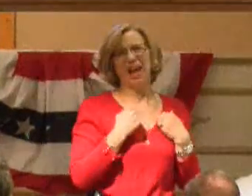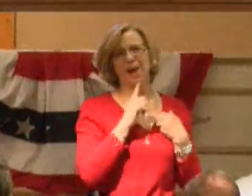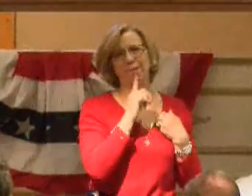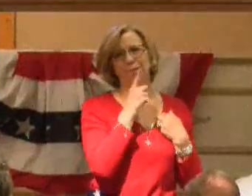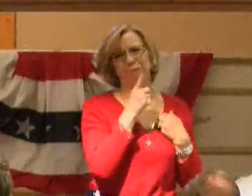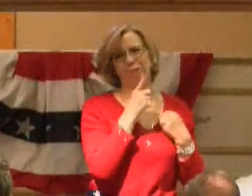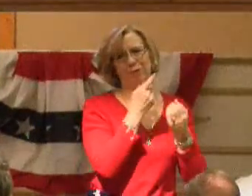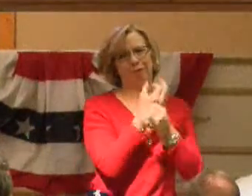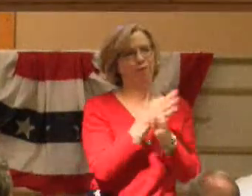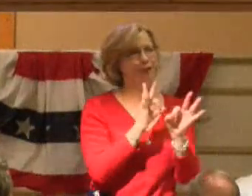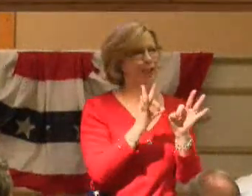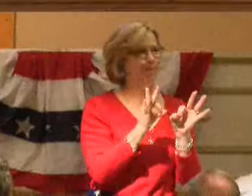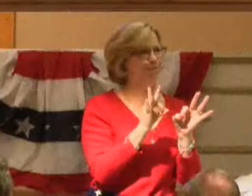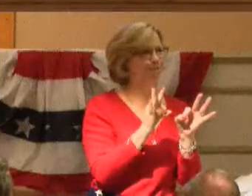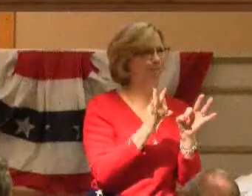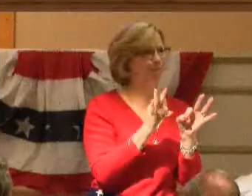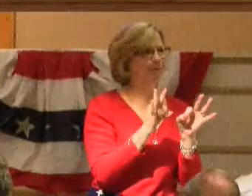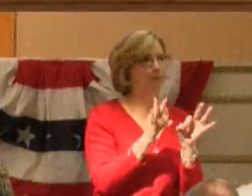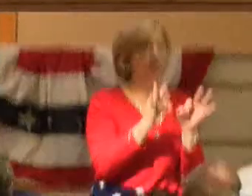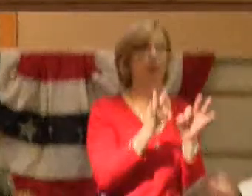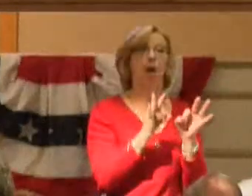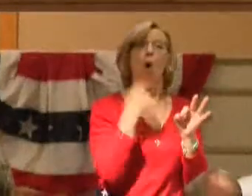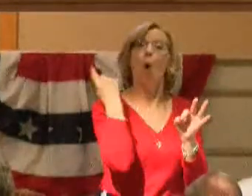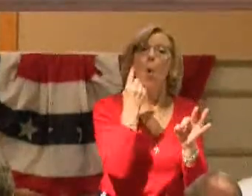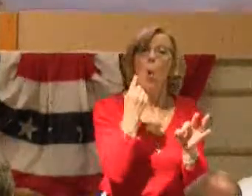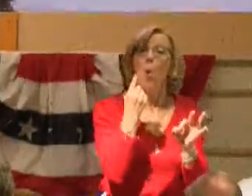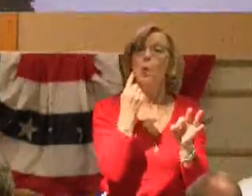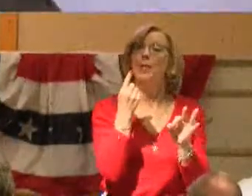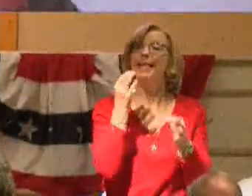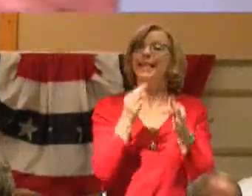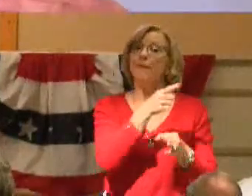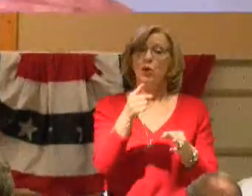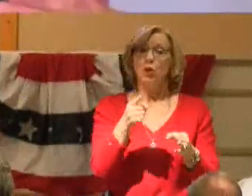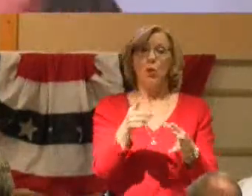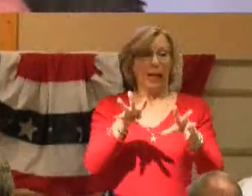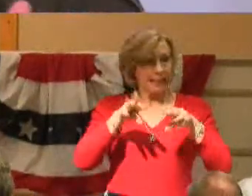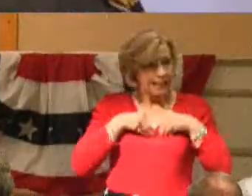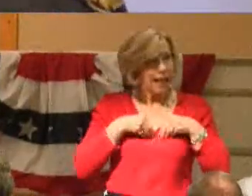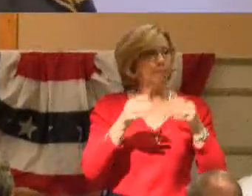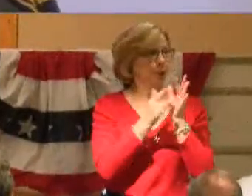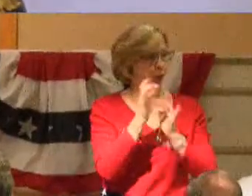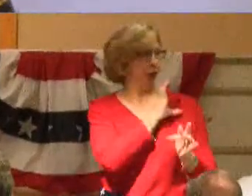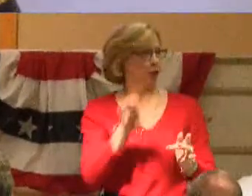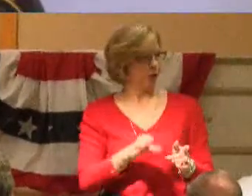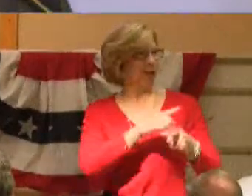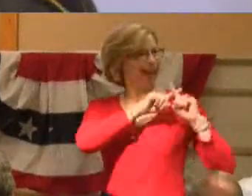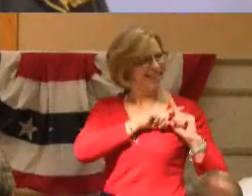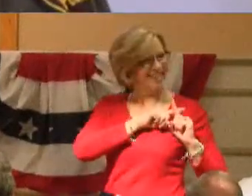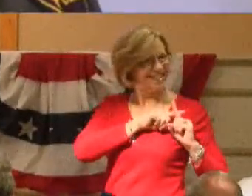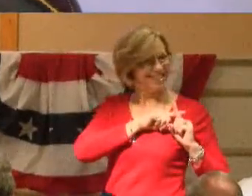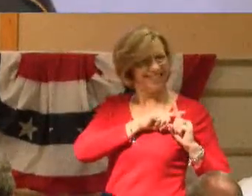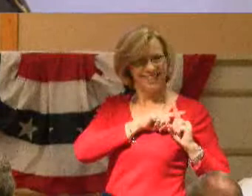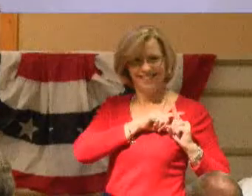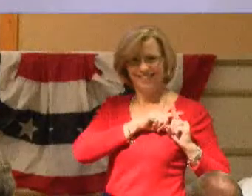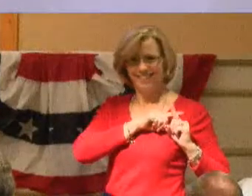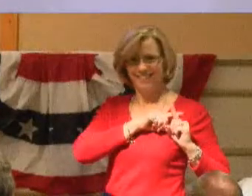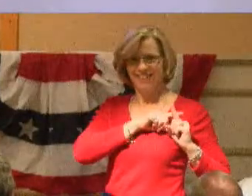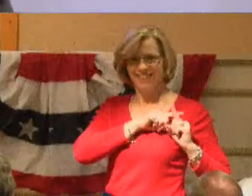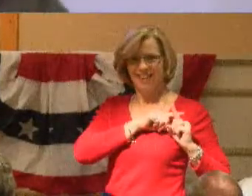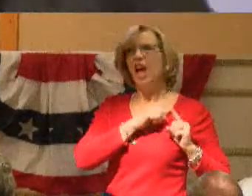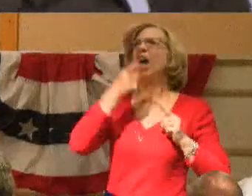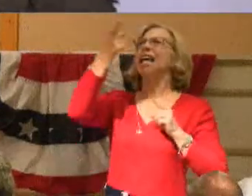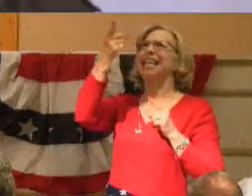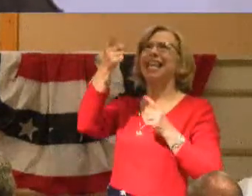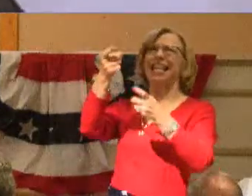freedom unless we have the Lord Jesus Christ. Now, Christ brings us a freedom that no military can